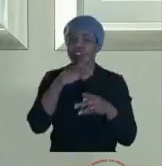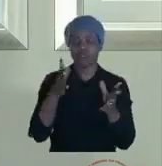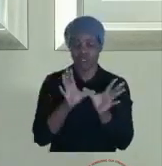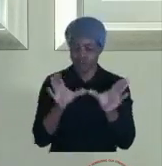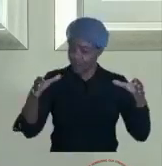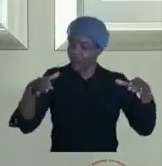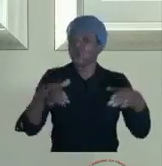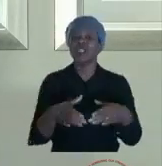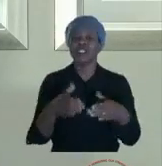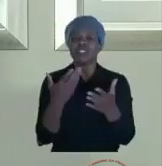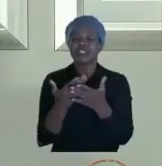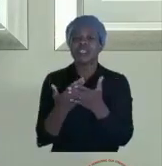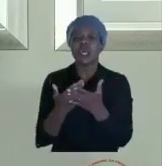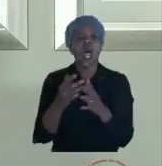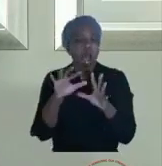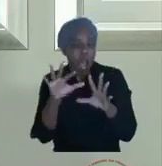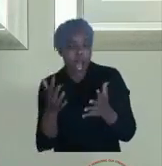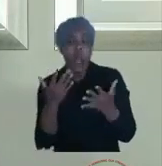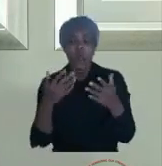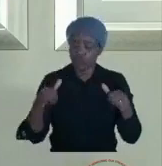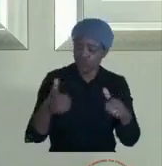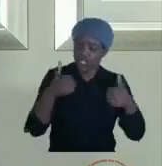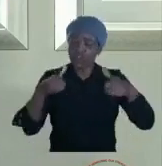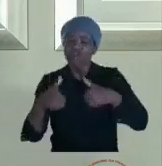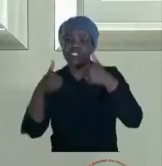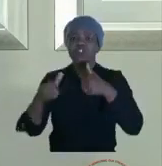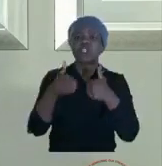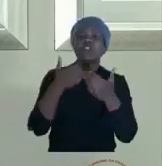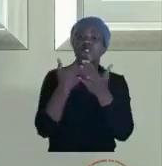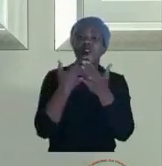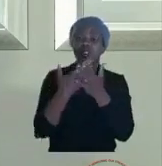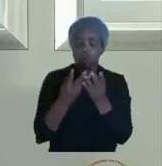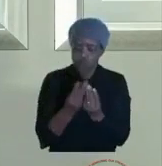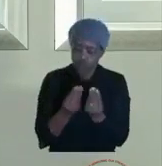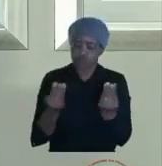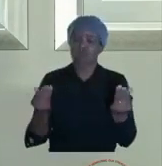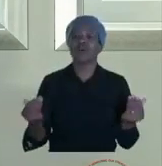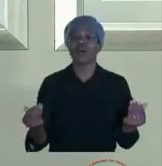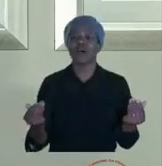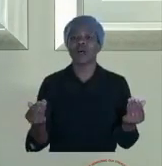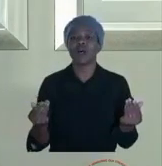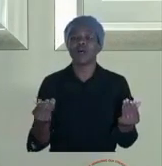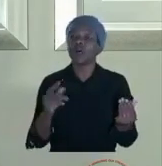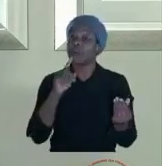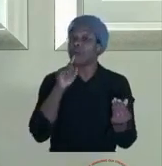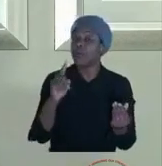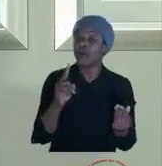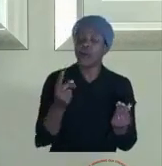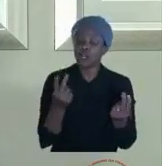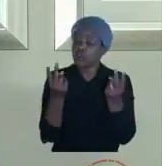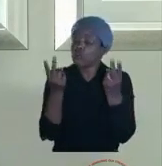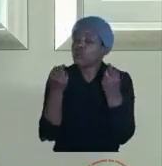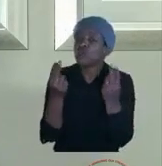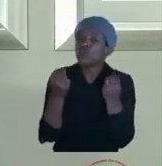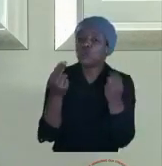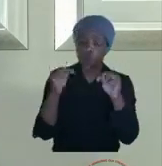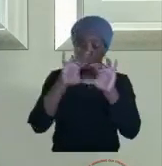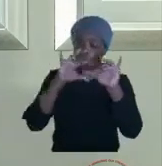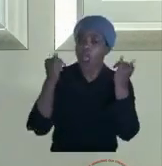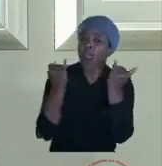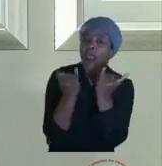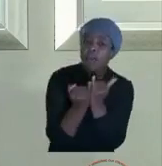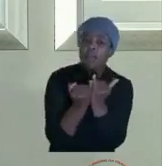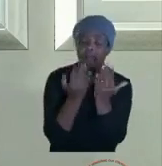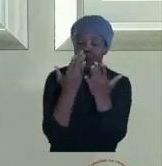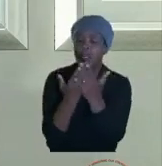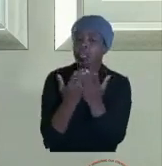with our new challenges in terms of the pandemic. What new industries do we need as a country now that we